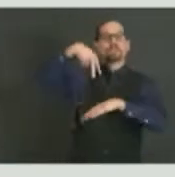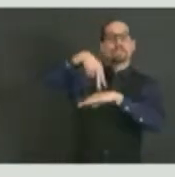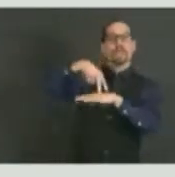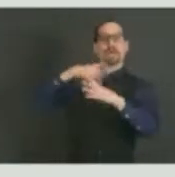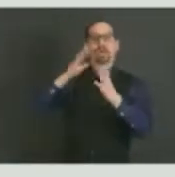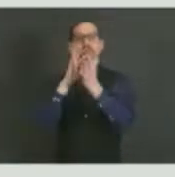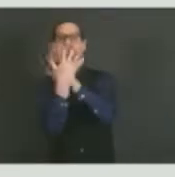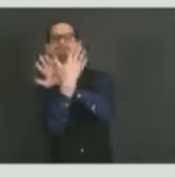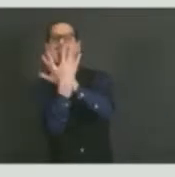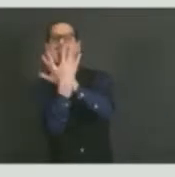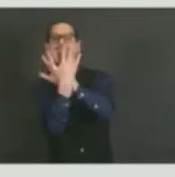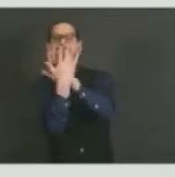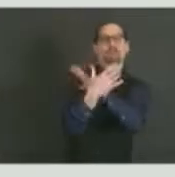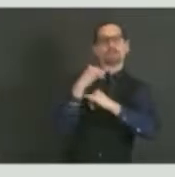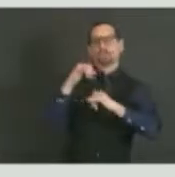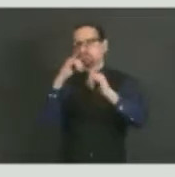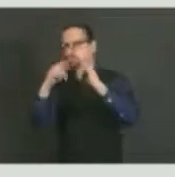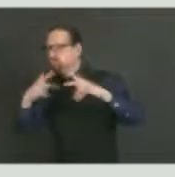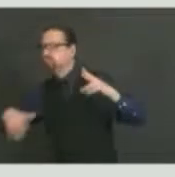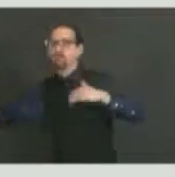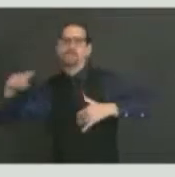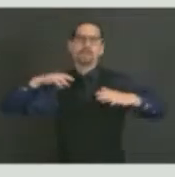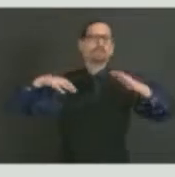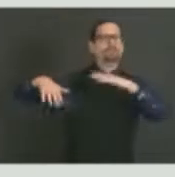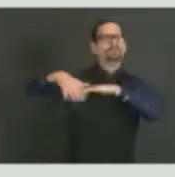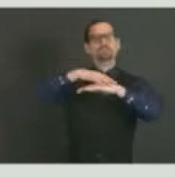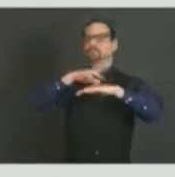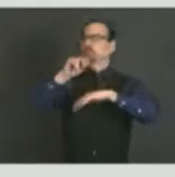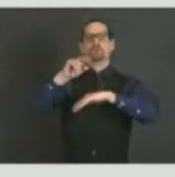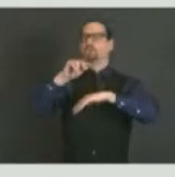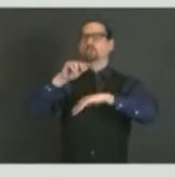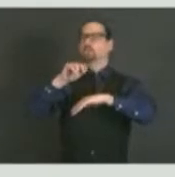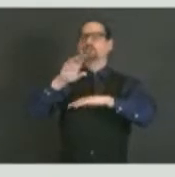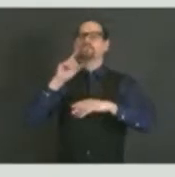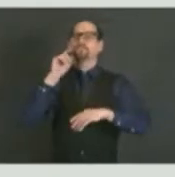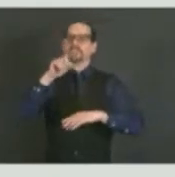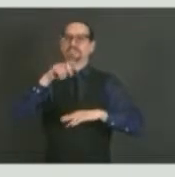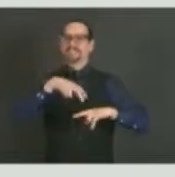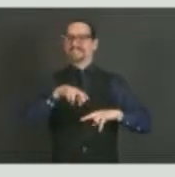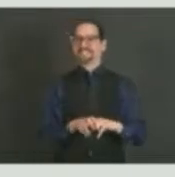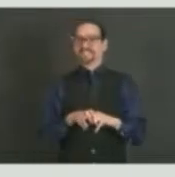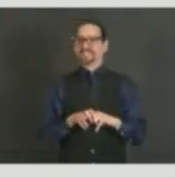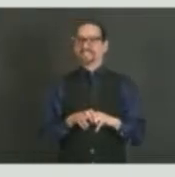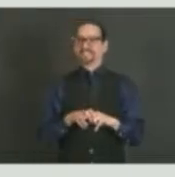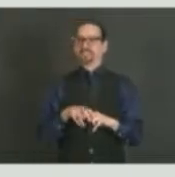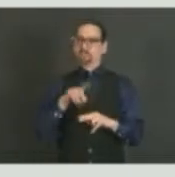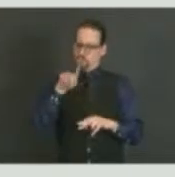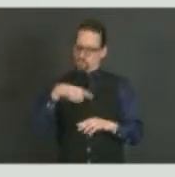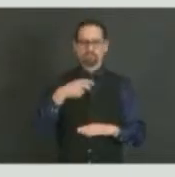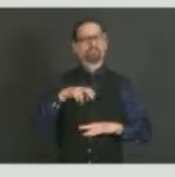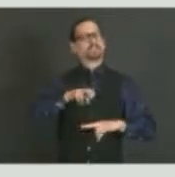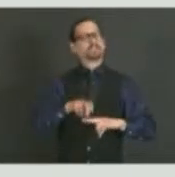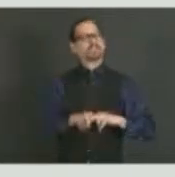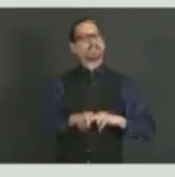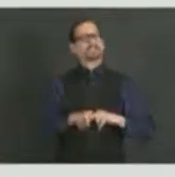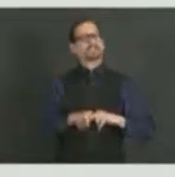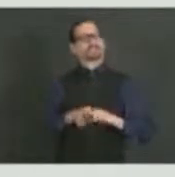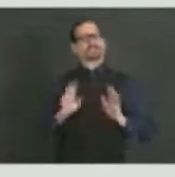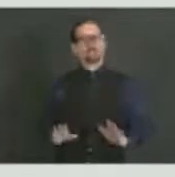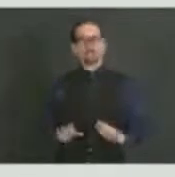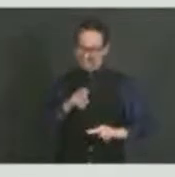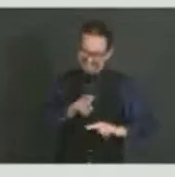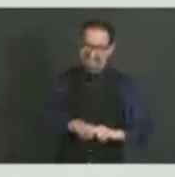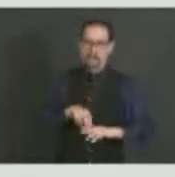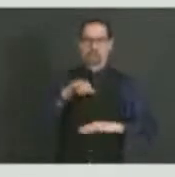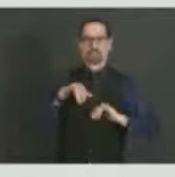seated service only, and it needs to be spacing or barriers between customers in order for the